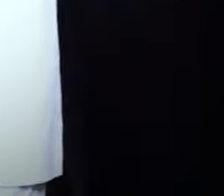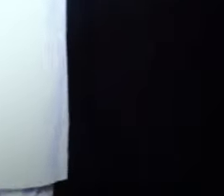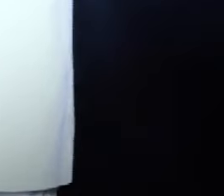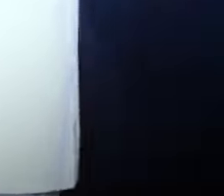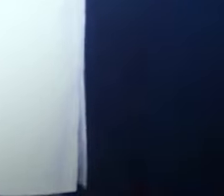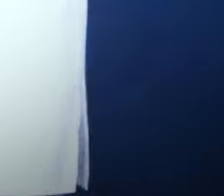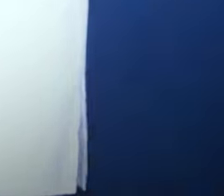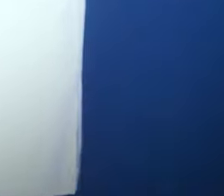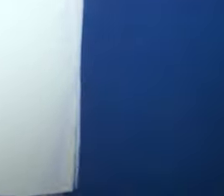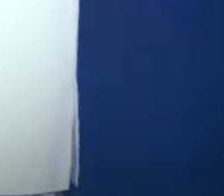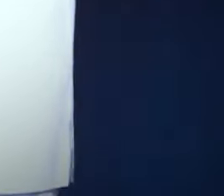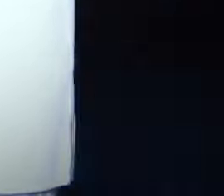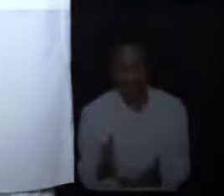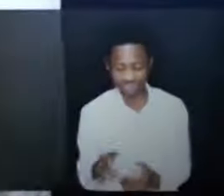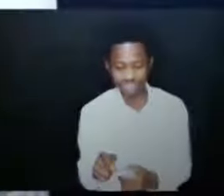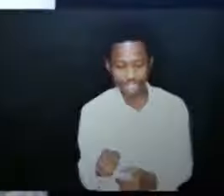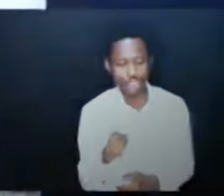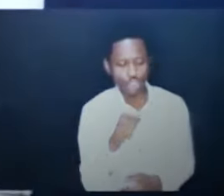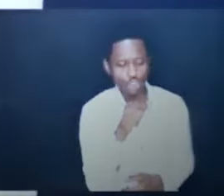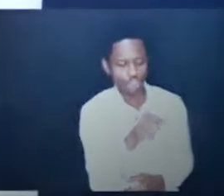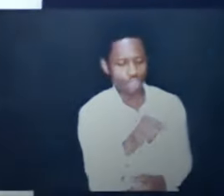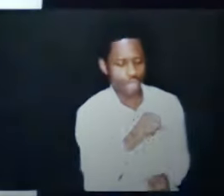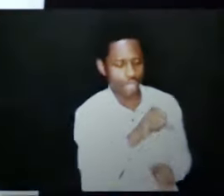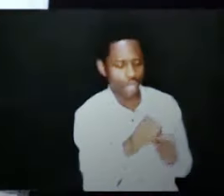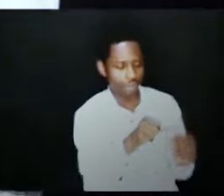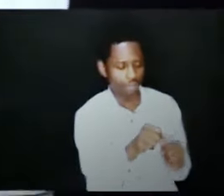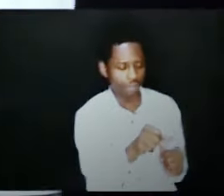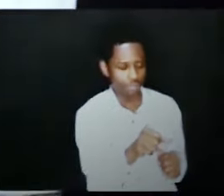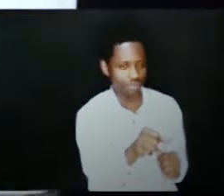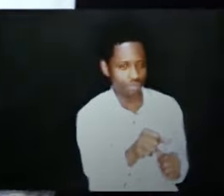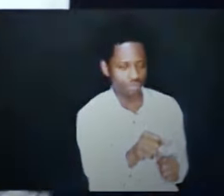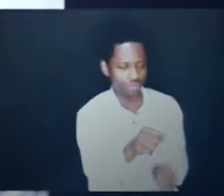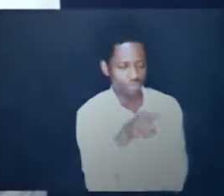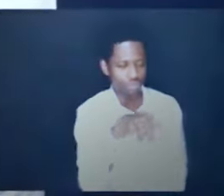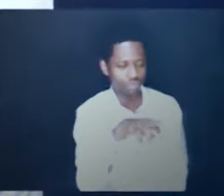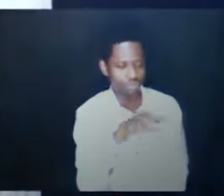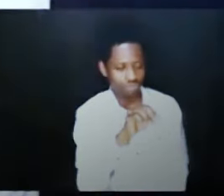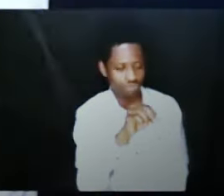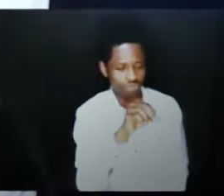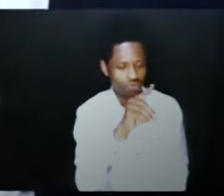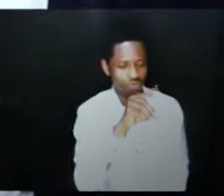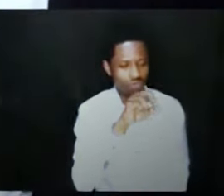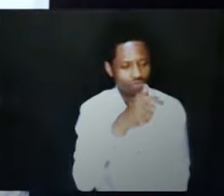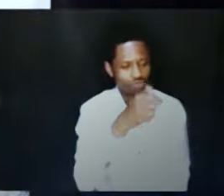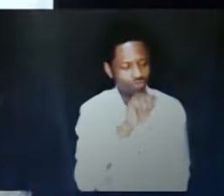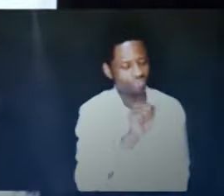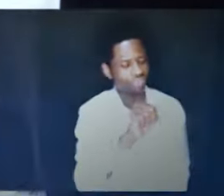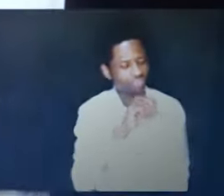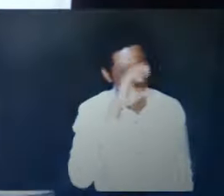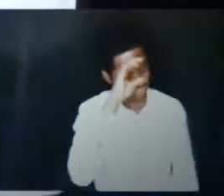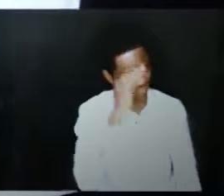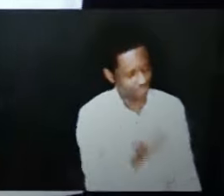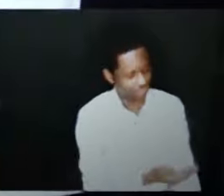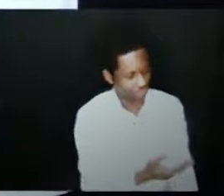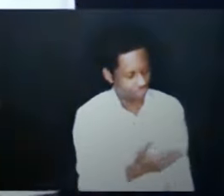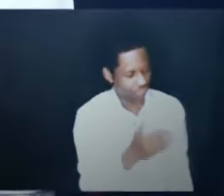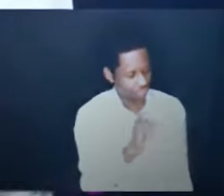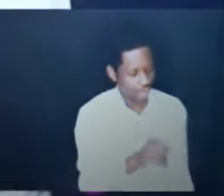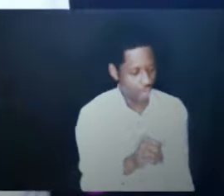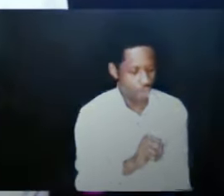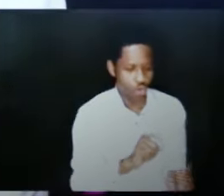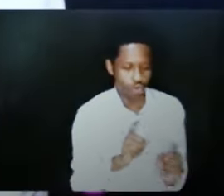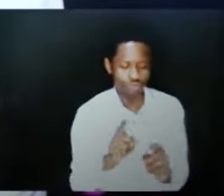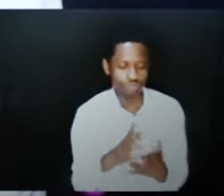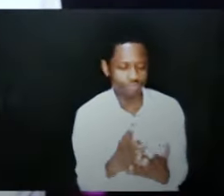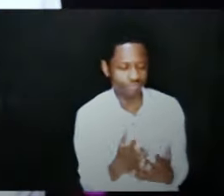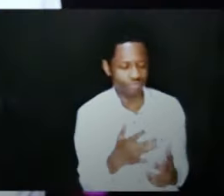Now, this is about the prodigal son. 18 says that I will set out and go back